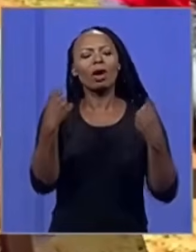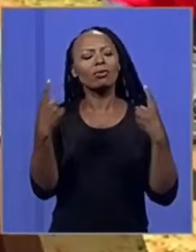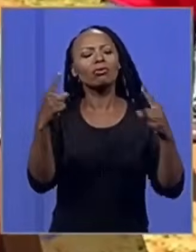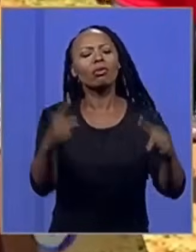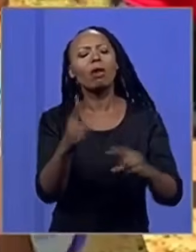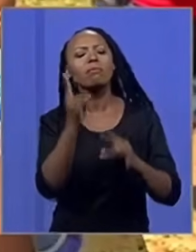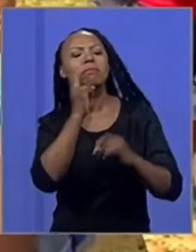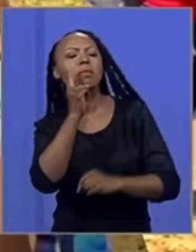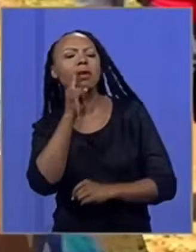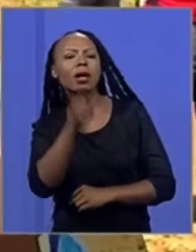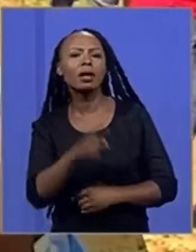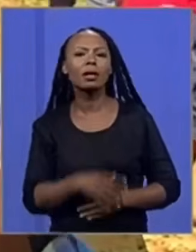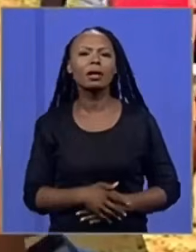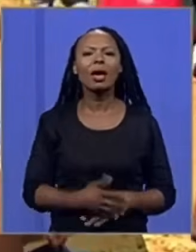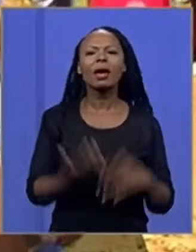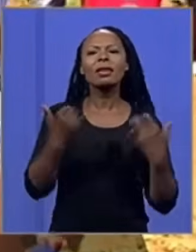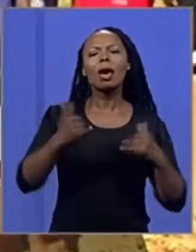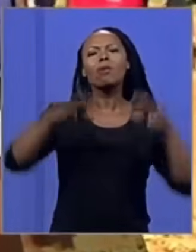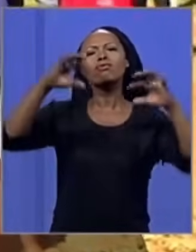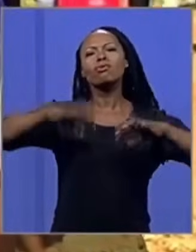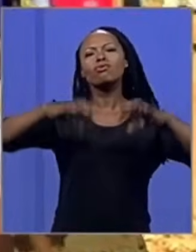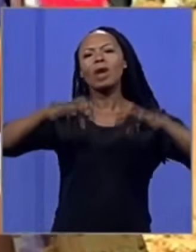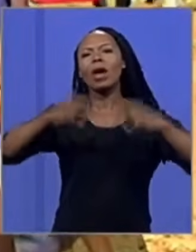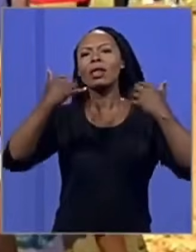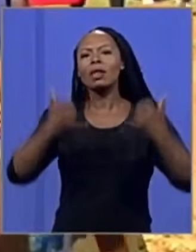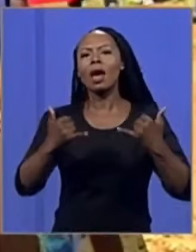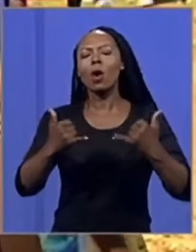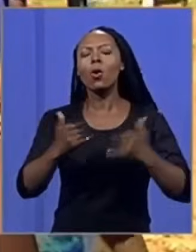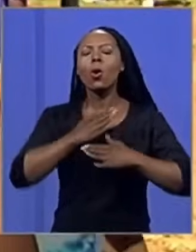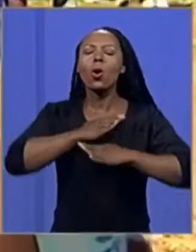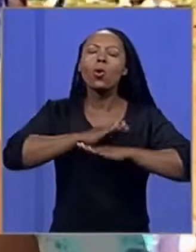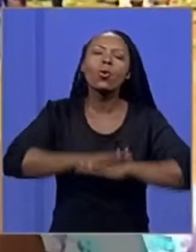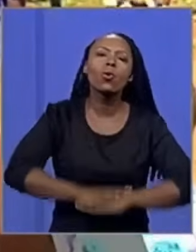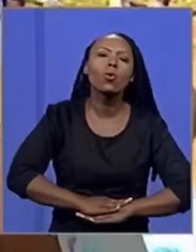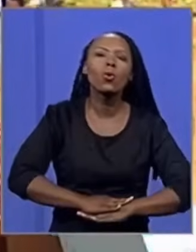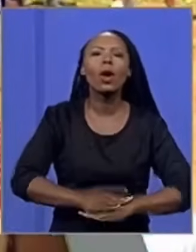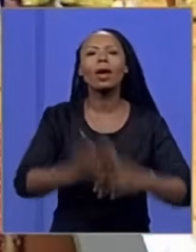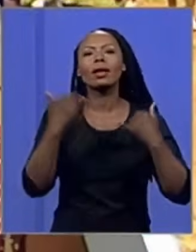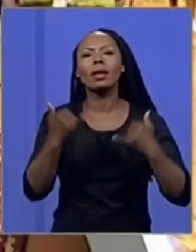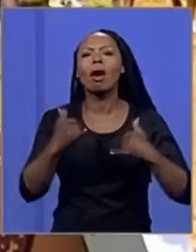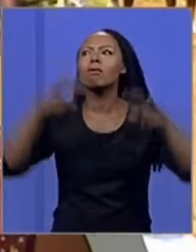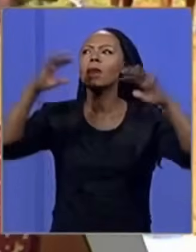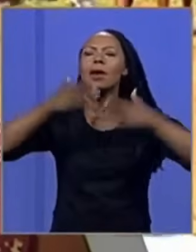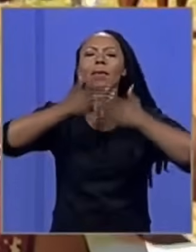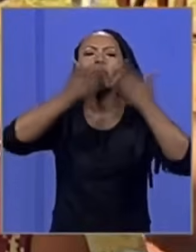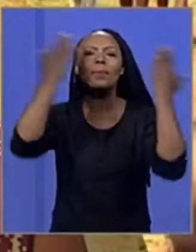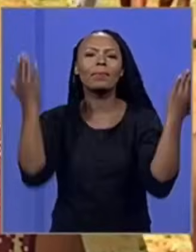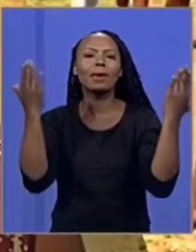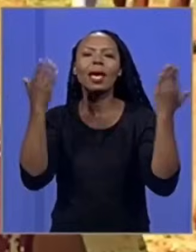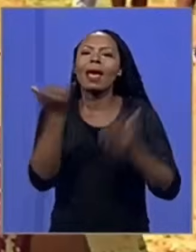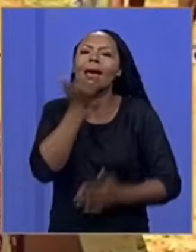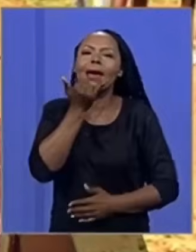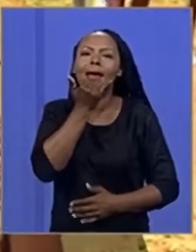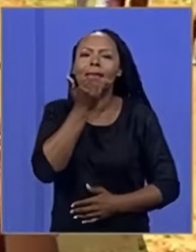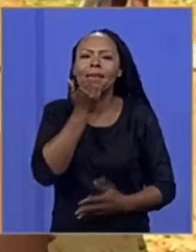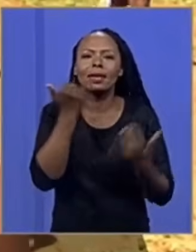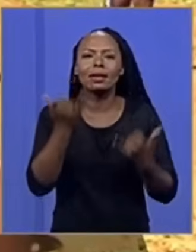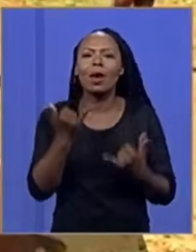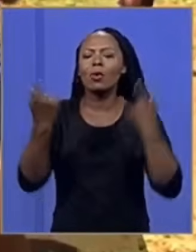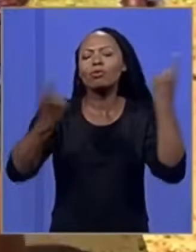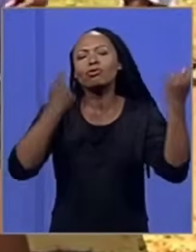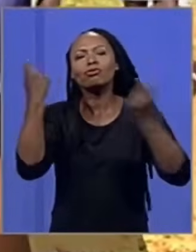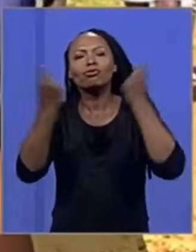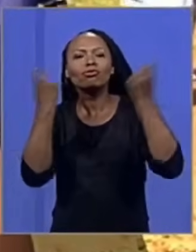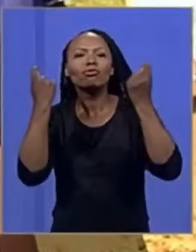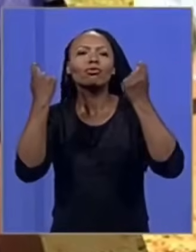ina boxing day engwe le ngwe kwa mo sa tlhoko mosati ka dina ha yana e rupetse botlhoko re tlilo thaba le ba botlhe ba batlileng ba ba tswang